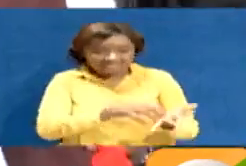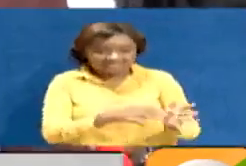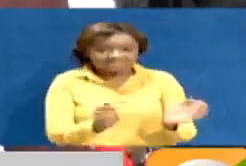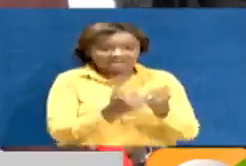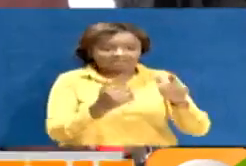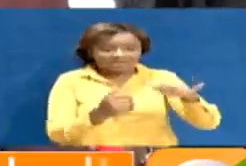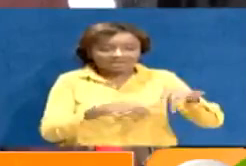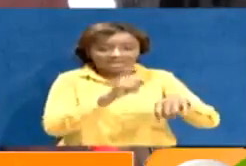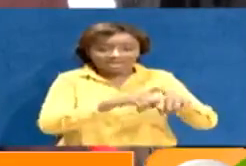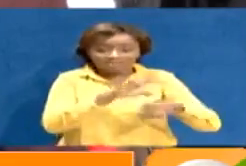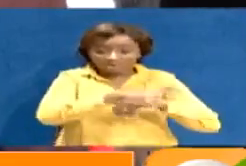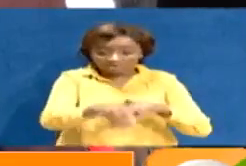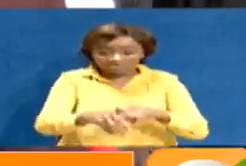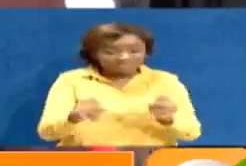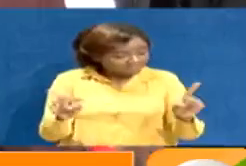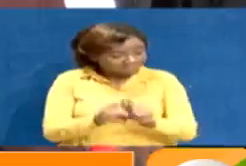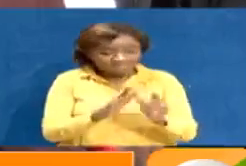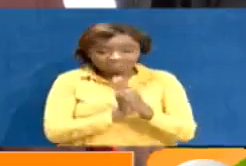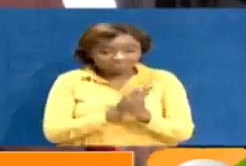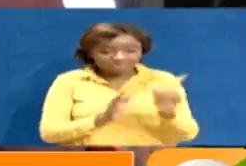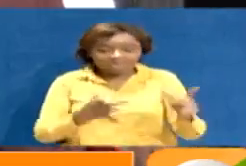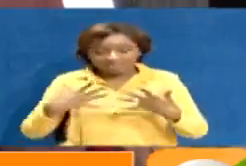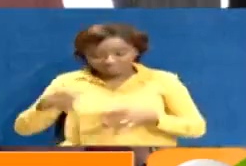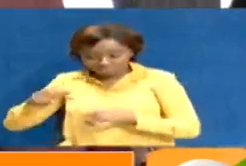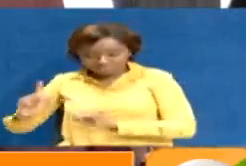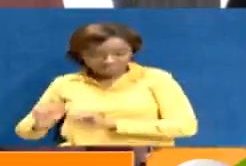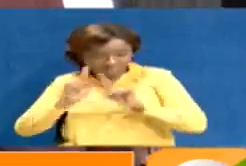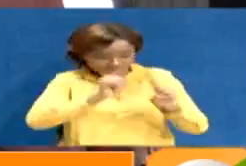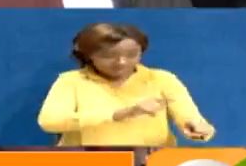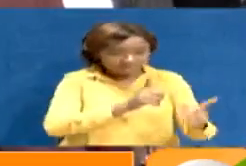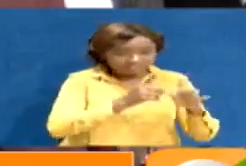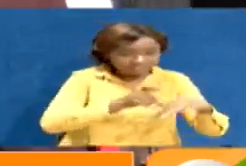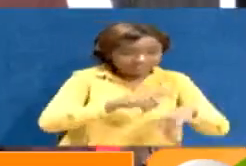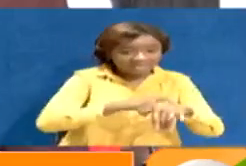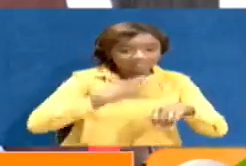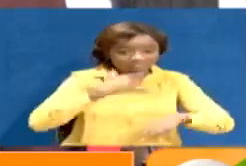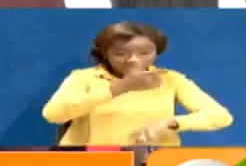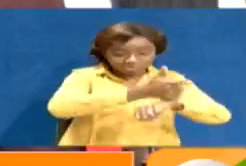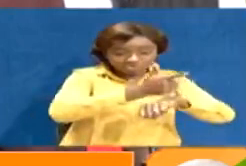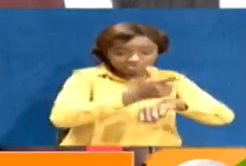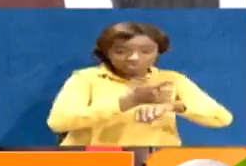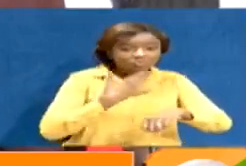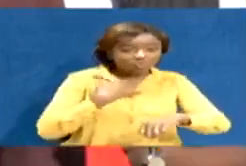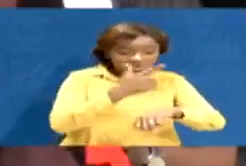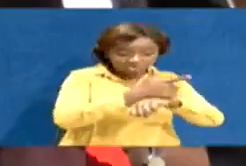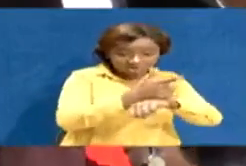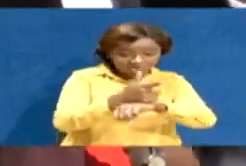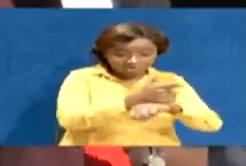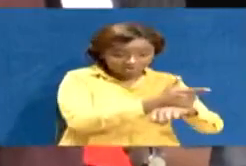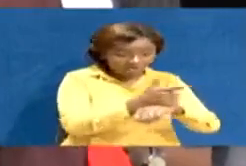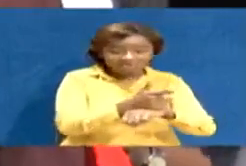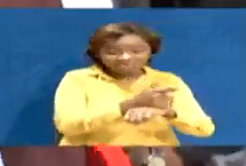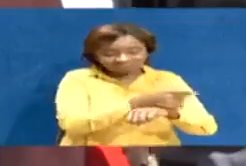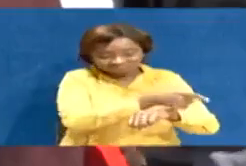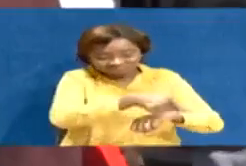in Embu County, still covering the same issue. Wanahabari wamekuwa assaulted by police in uniform to make matters